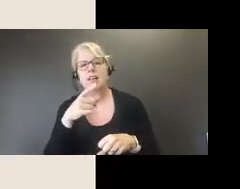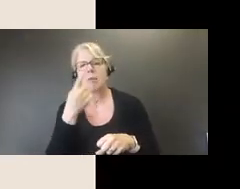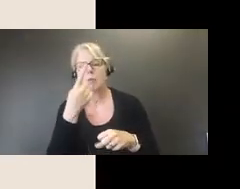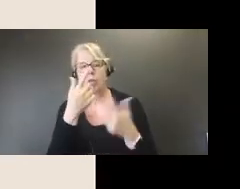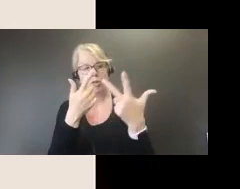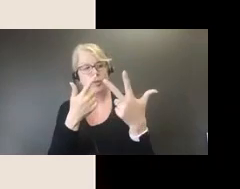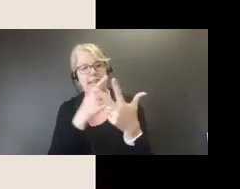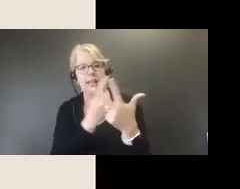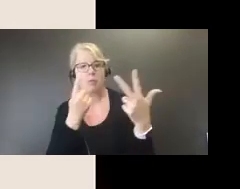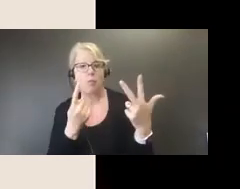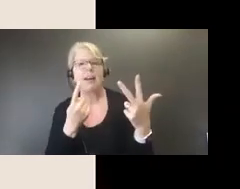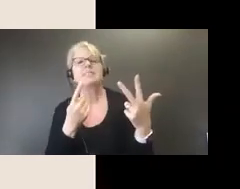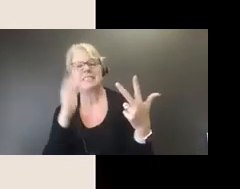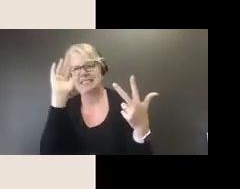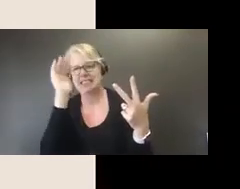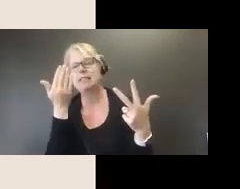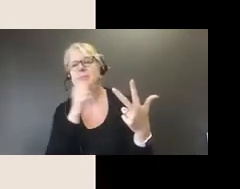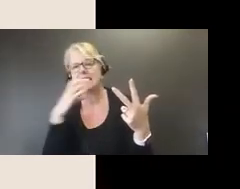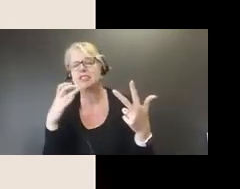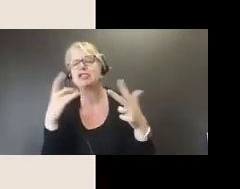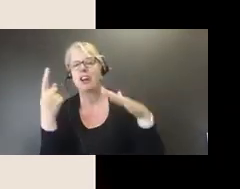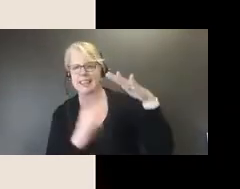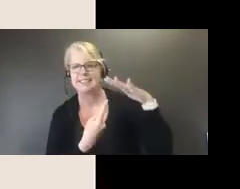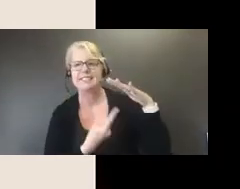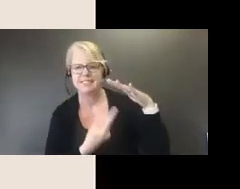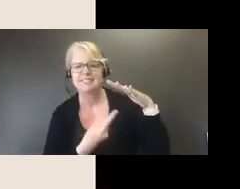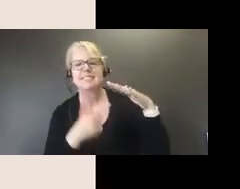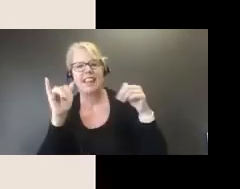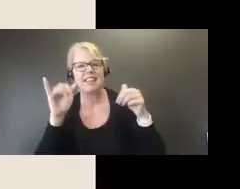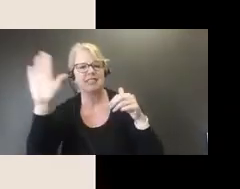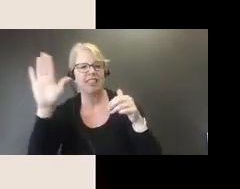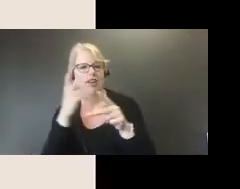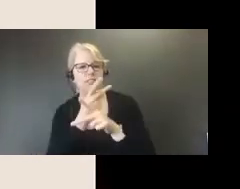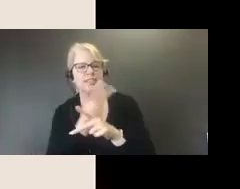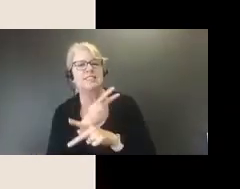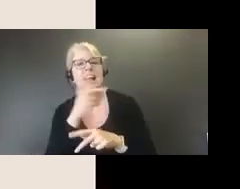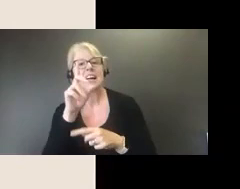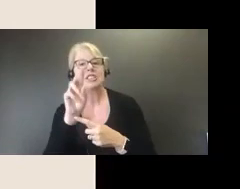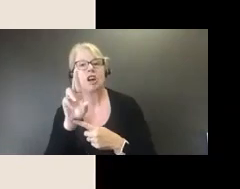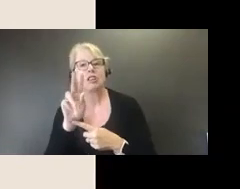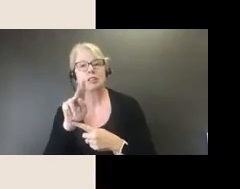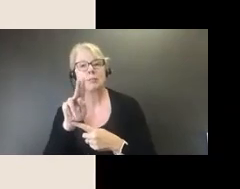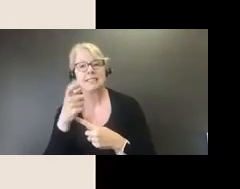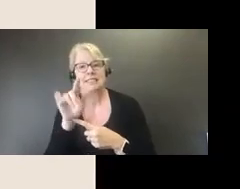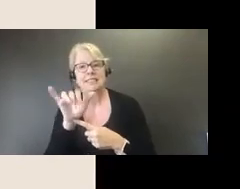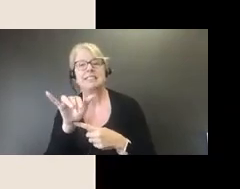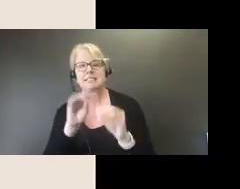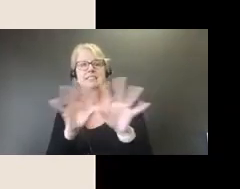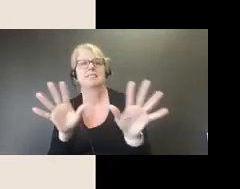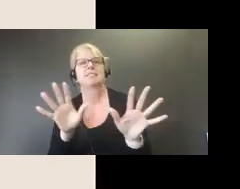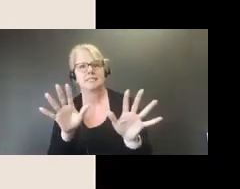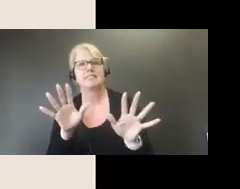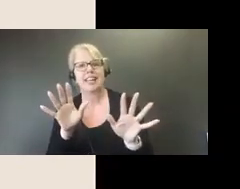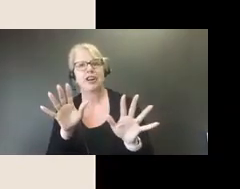are socially isolated. That's what they're estimating. And again, Dr. Puxty really clearly articulated some